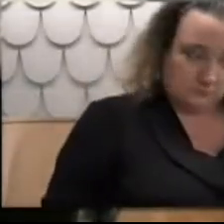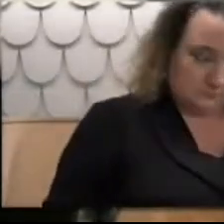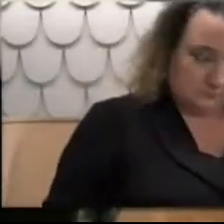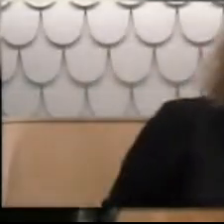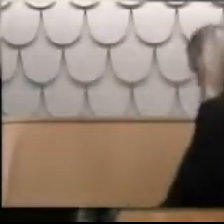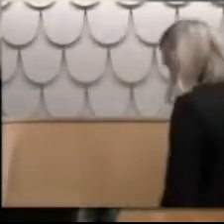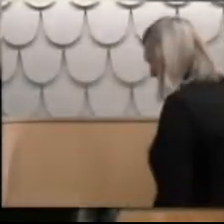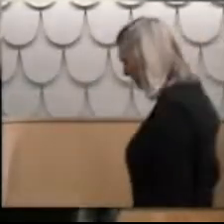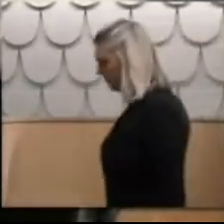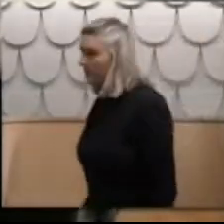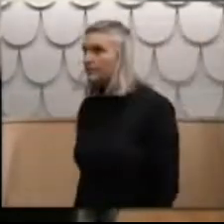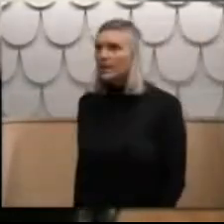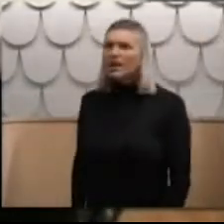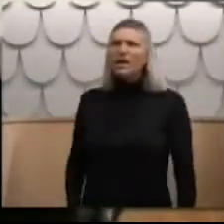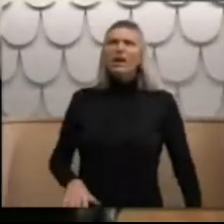Walking around drugged up,